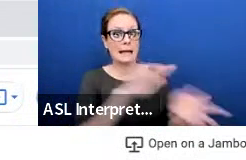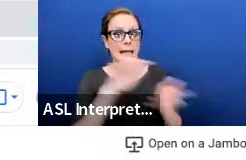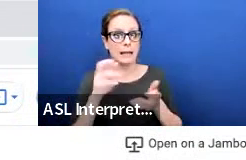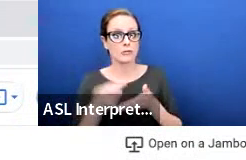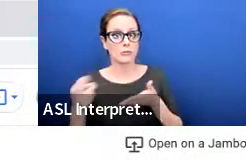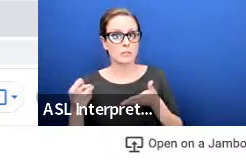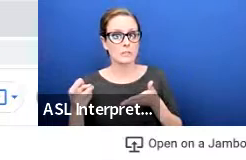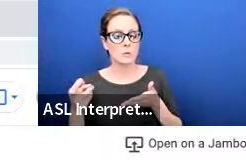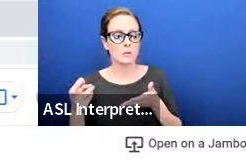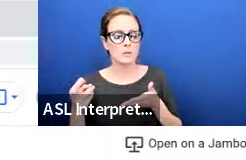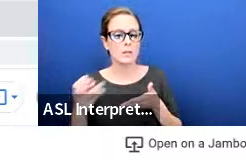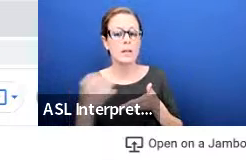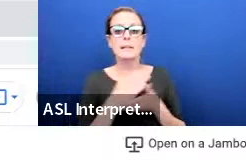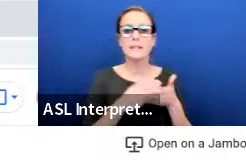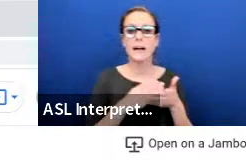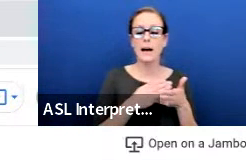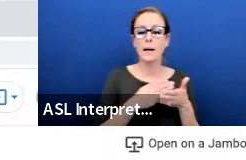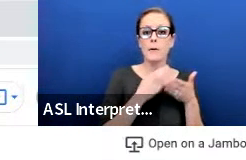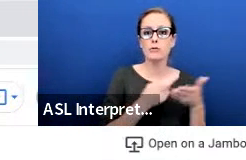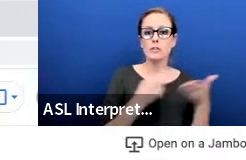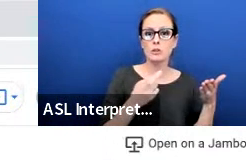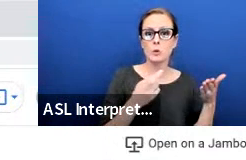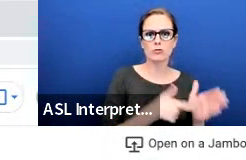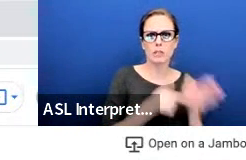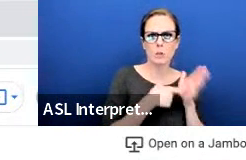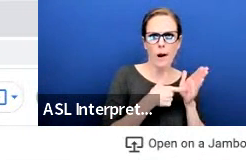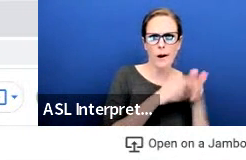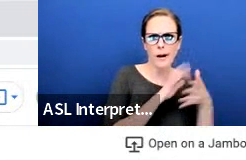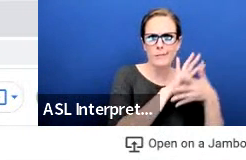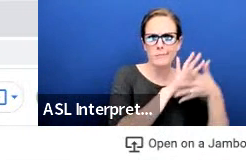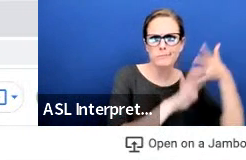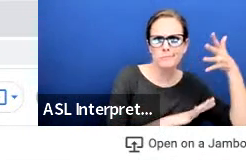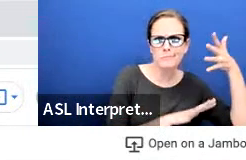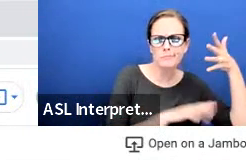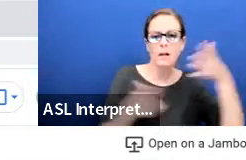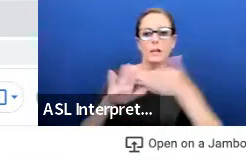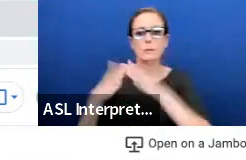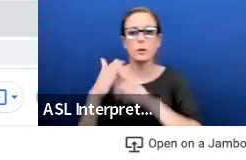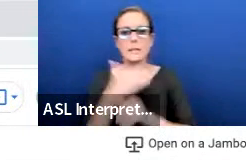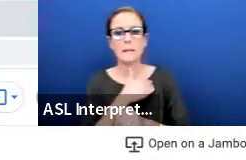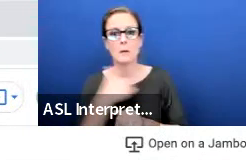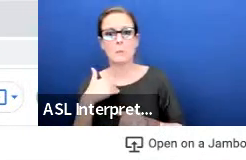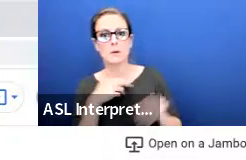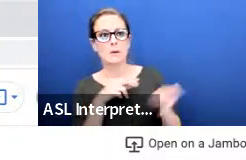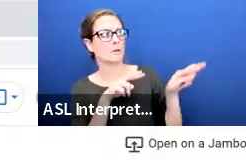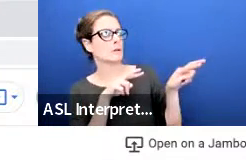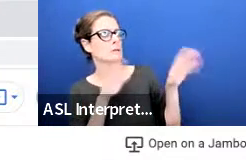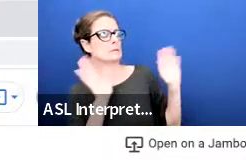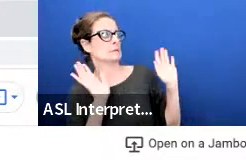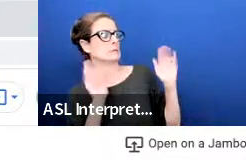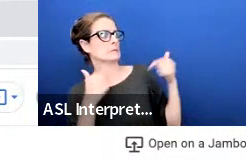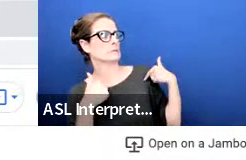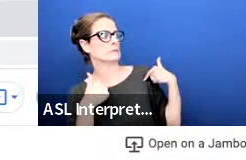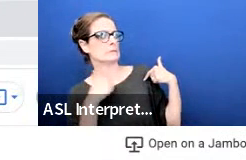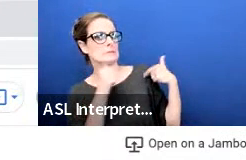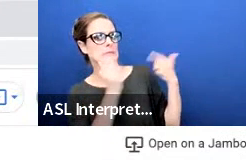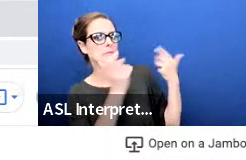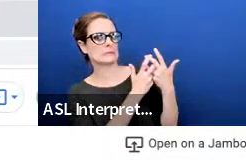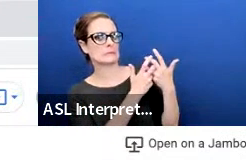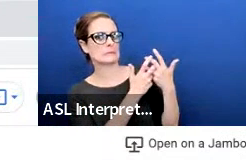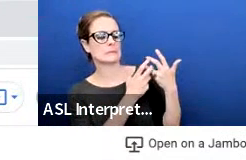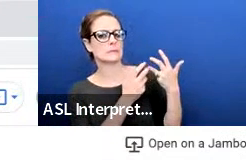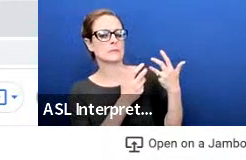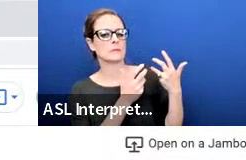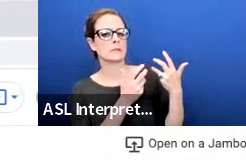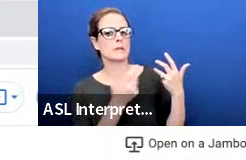ask a lot of requirements that many of the community members that we are like, serving to or trying